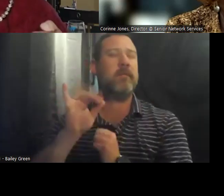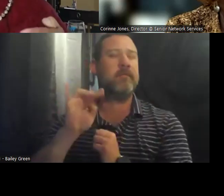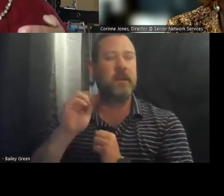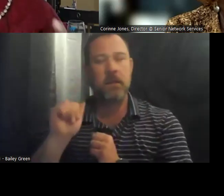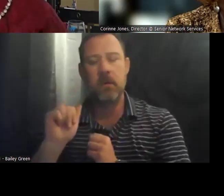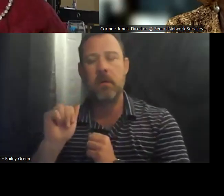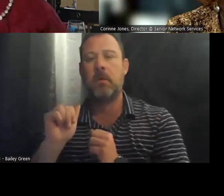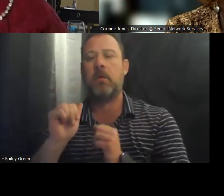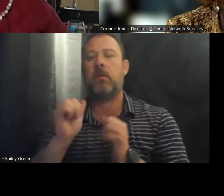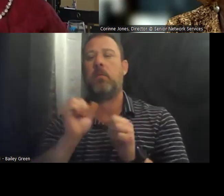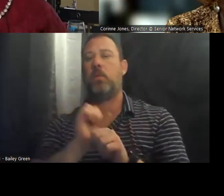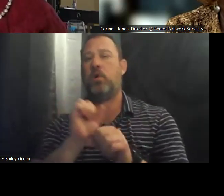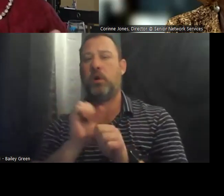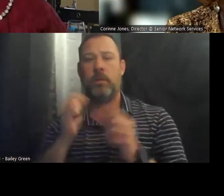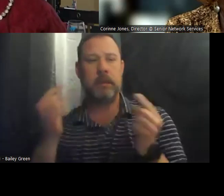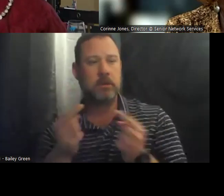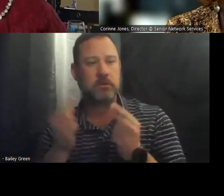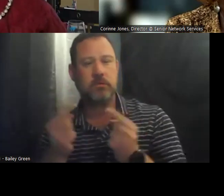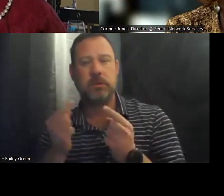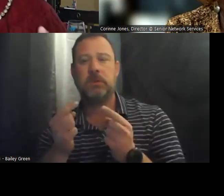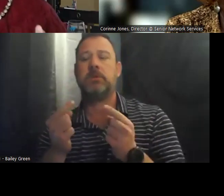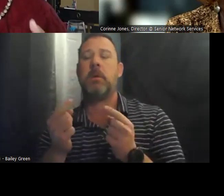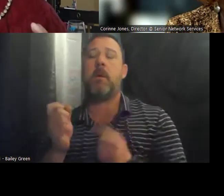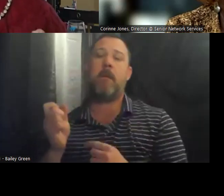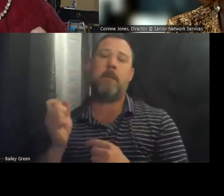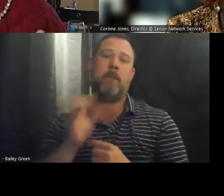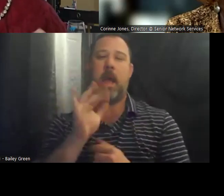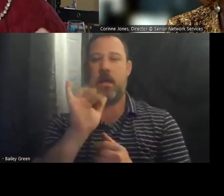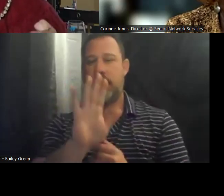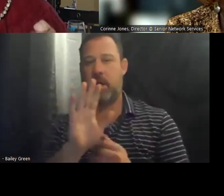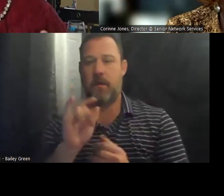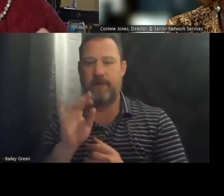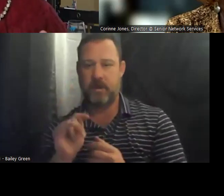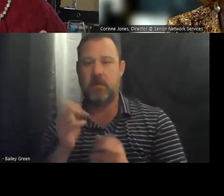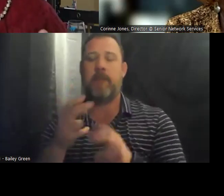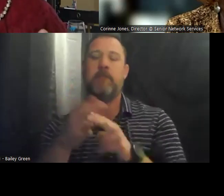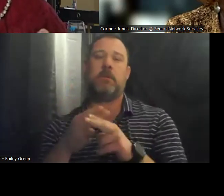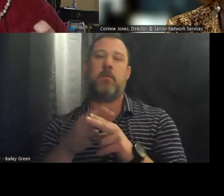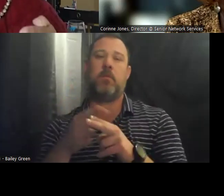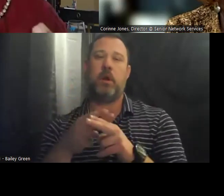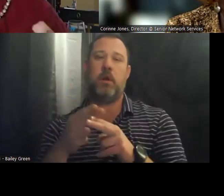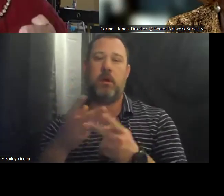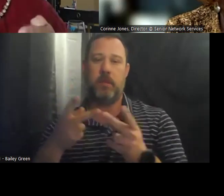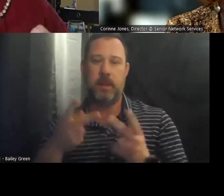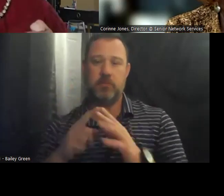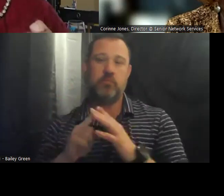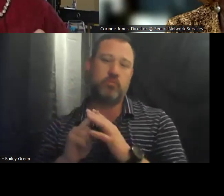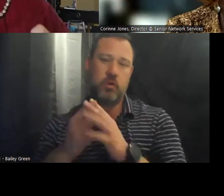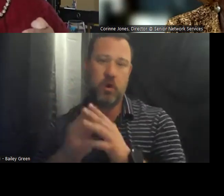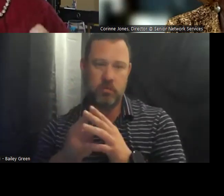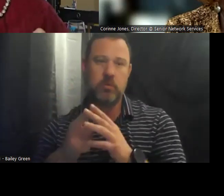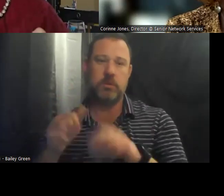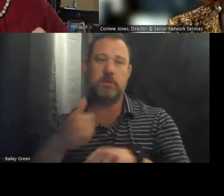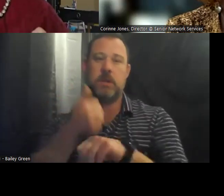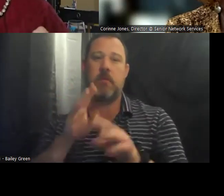through injuries to get back on their feet. They now have a temporary place to launch from to get their housing back